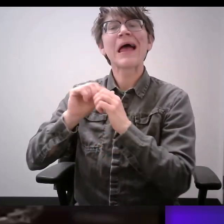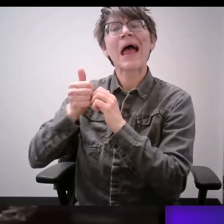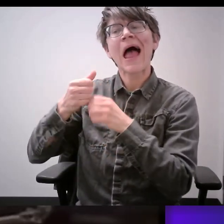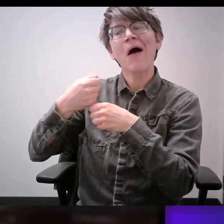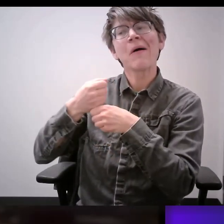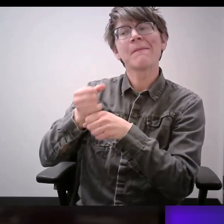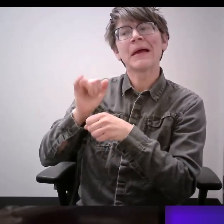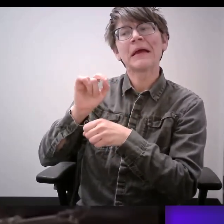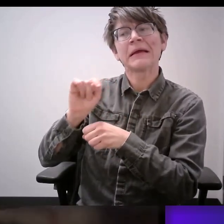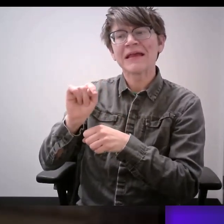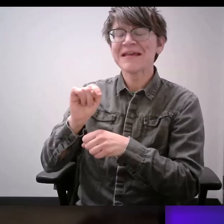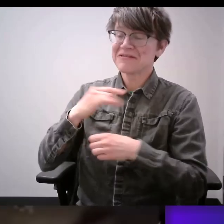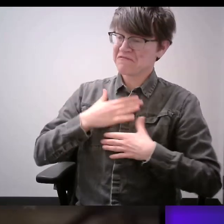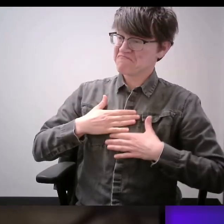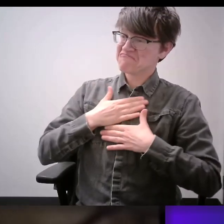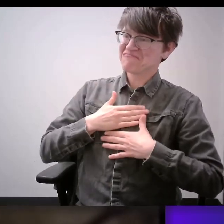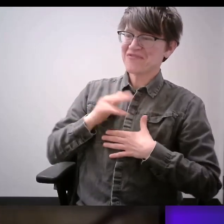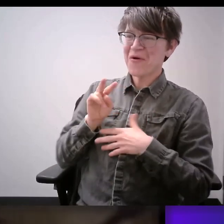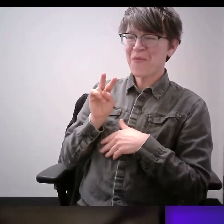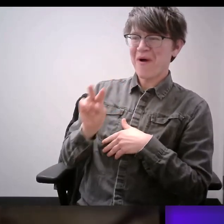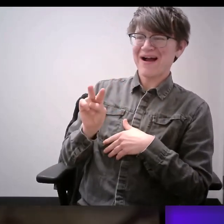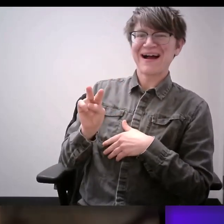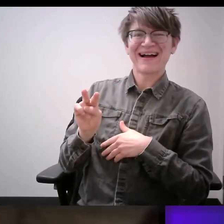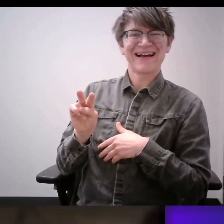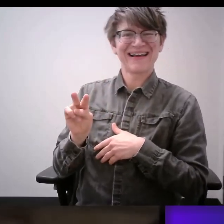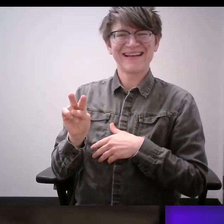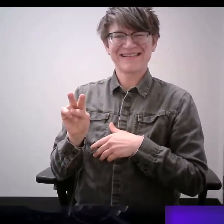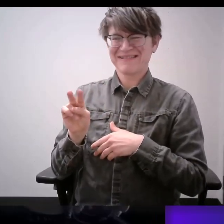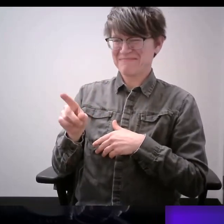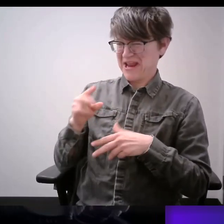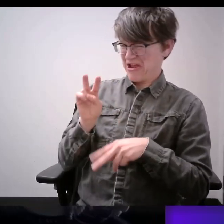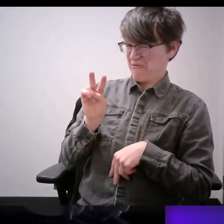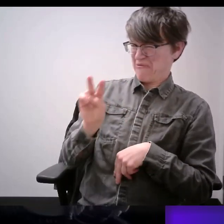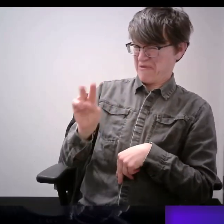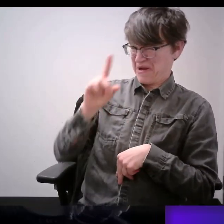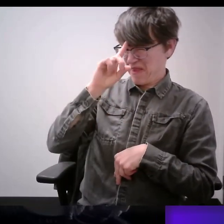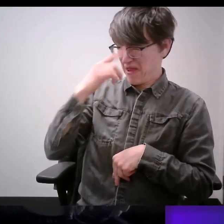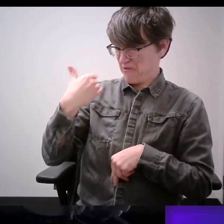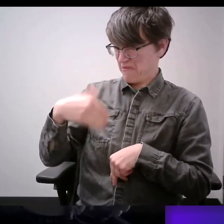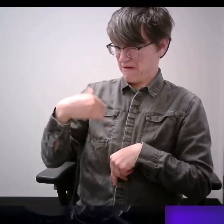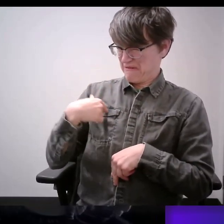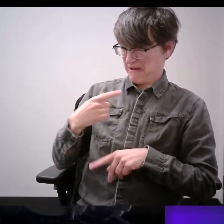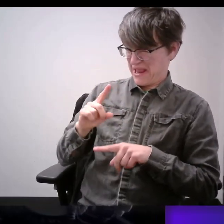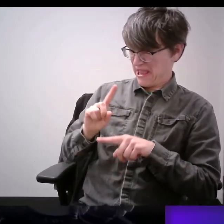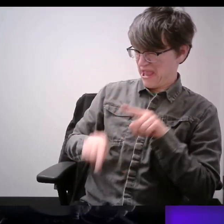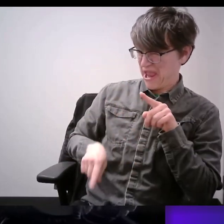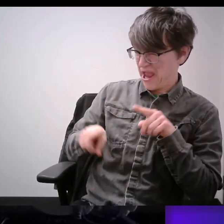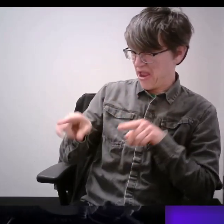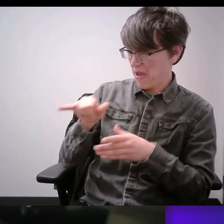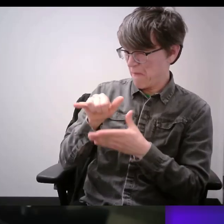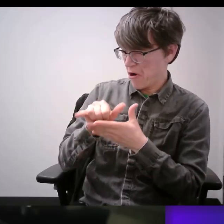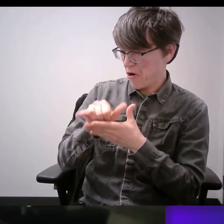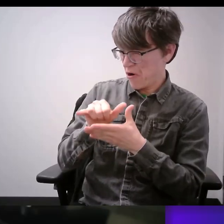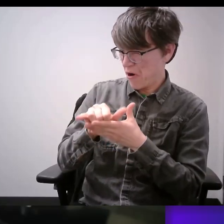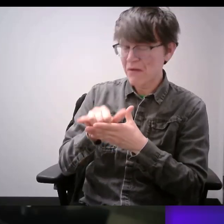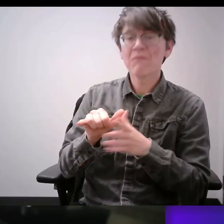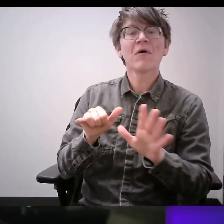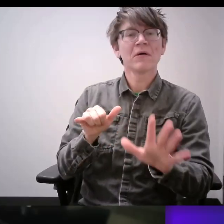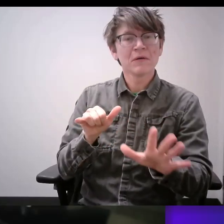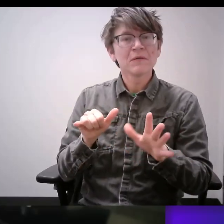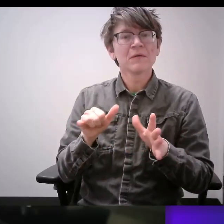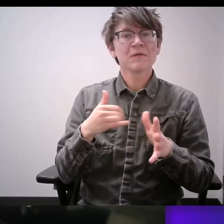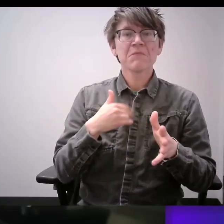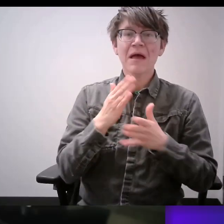own. In fact, it almost makes me want to do the opposite. It makes me think that's way beyond my reach as a creator. But then you have